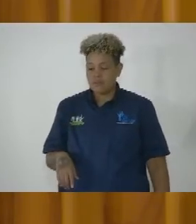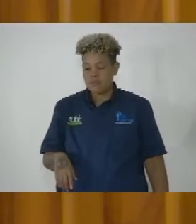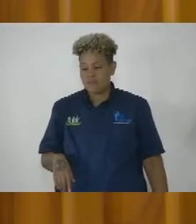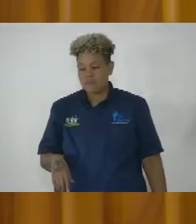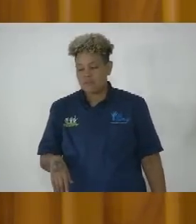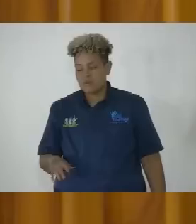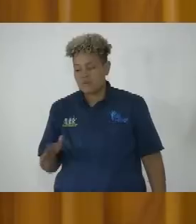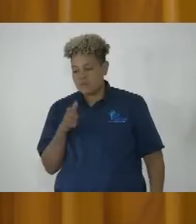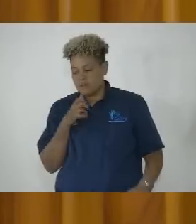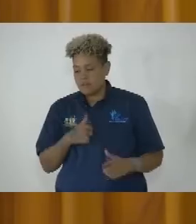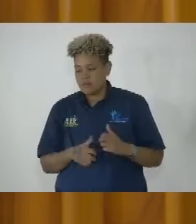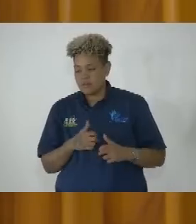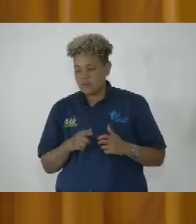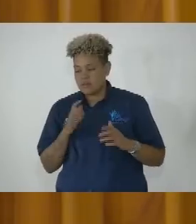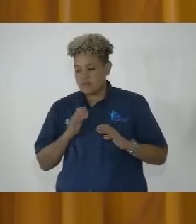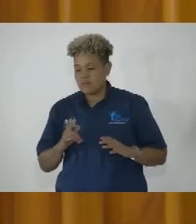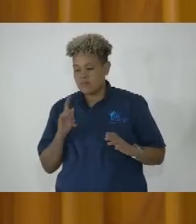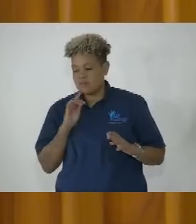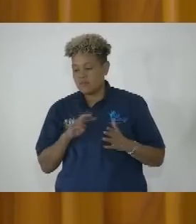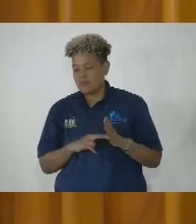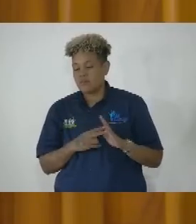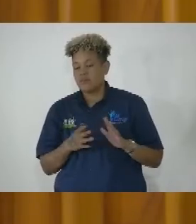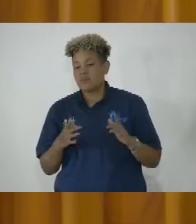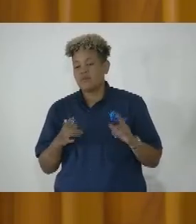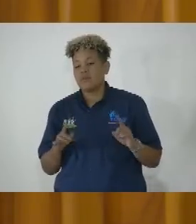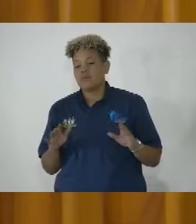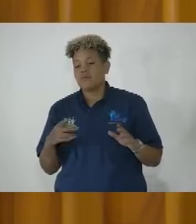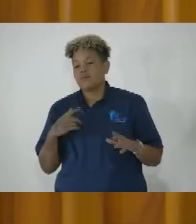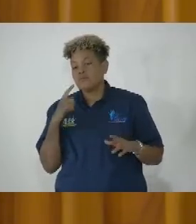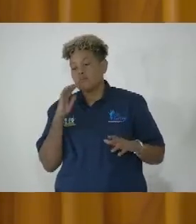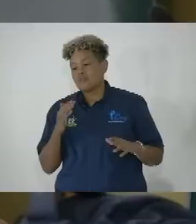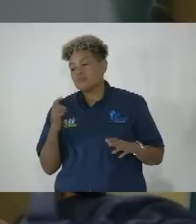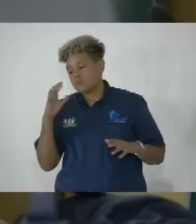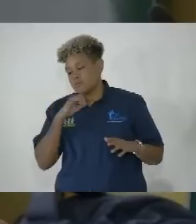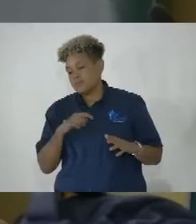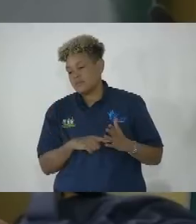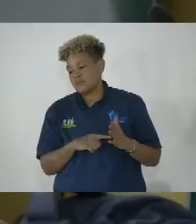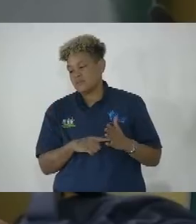The difficulty, it is a custom and was intended. So I seem to have just missed that.